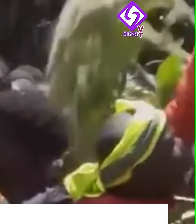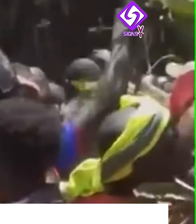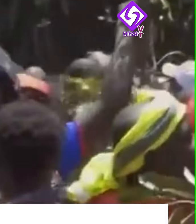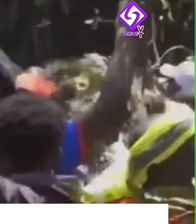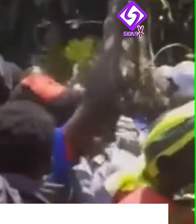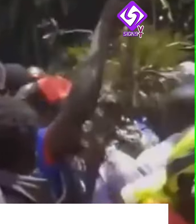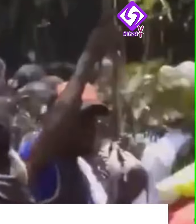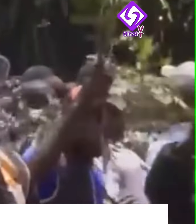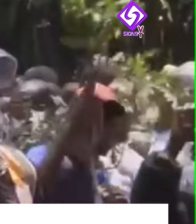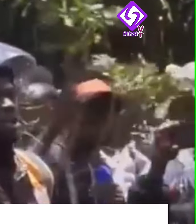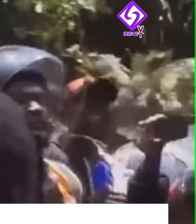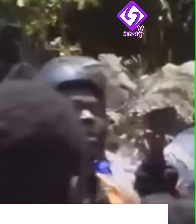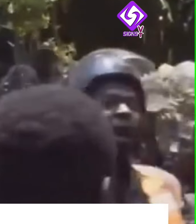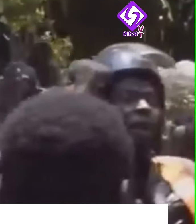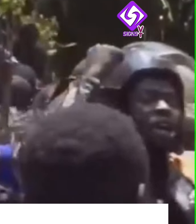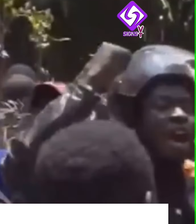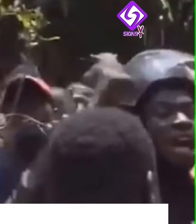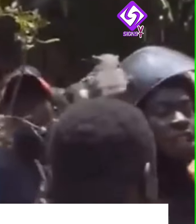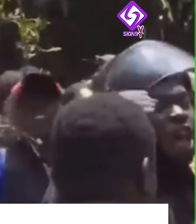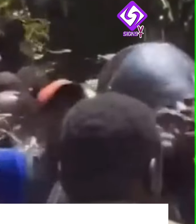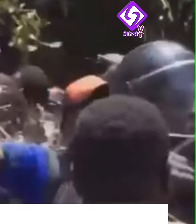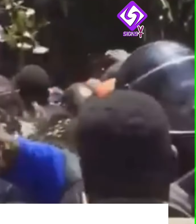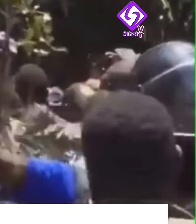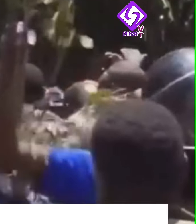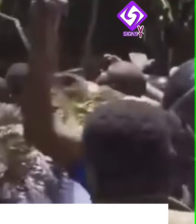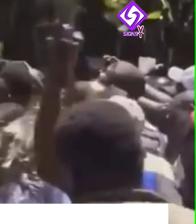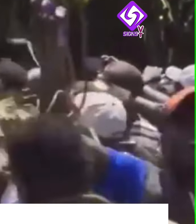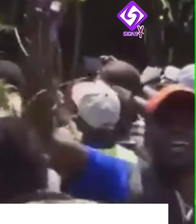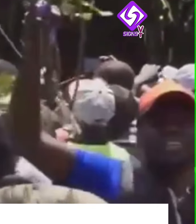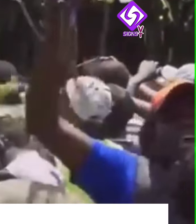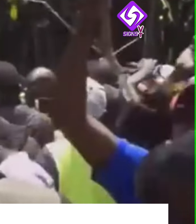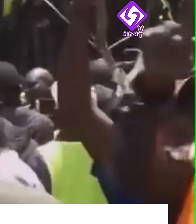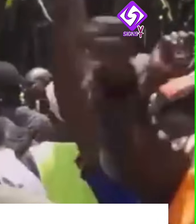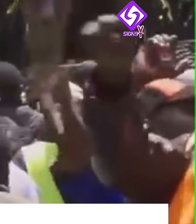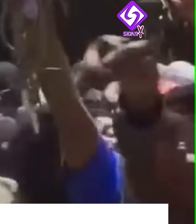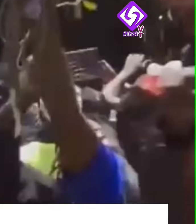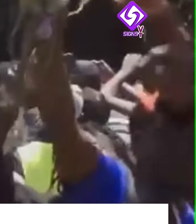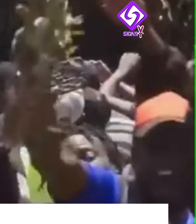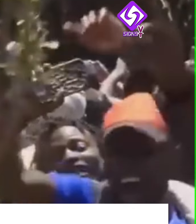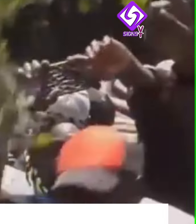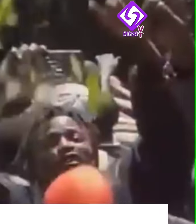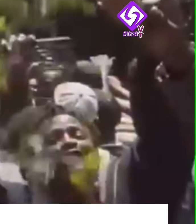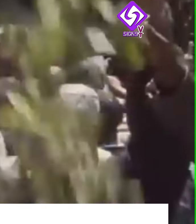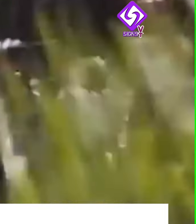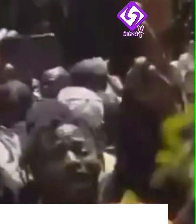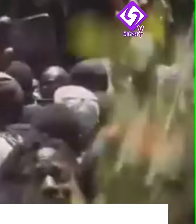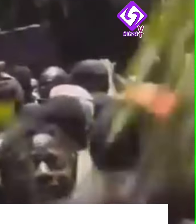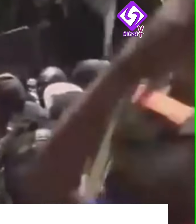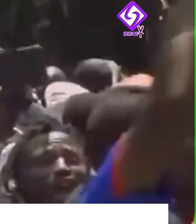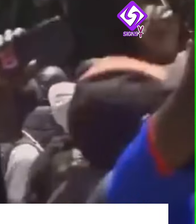Hatukutegemea ingekuwa hivi, lakini imeshafanyika. Kwa hivyo mtulie na mimi na